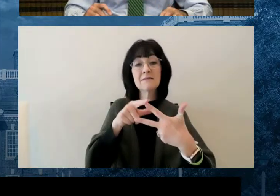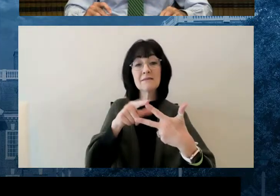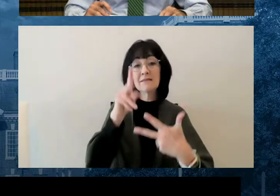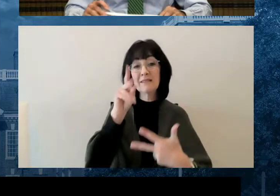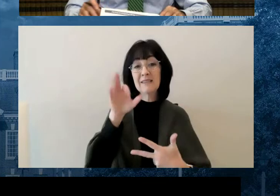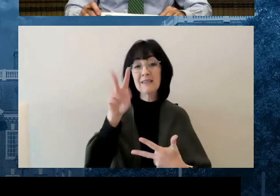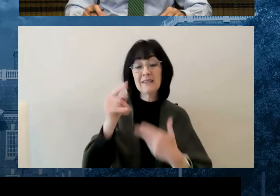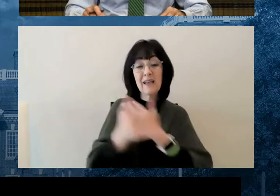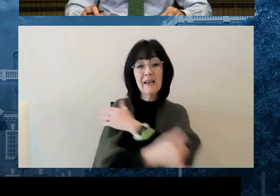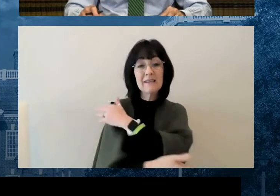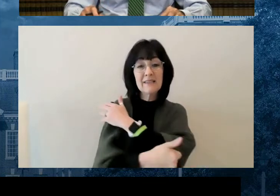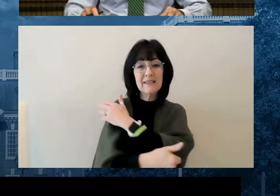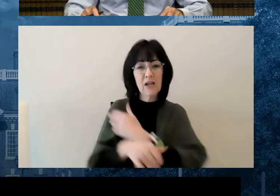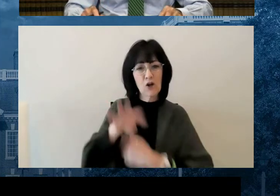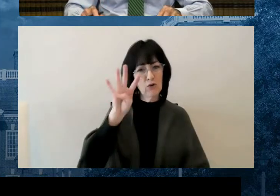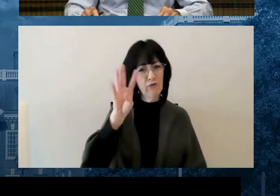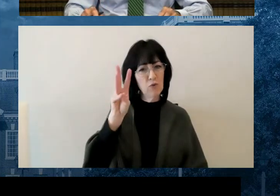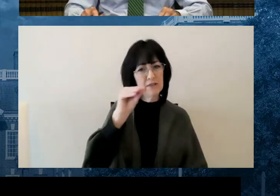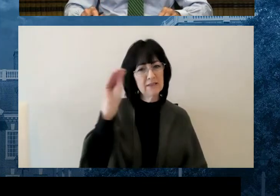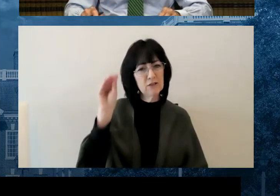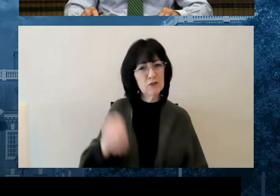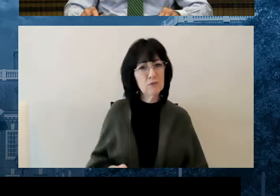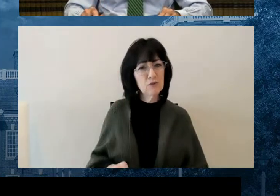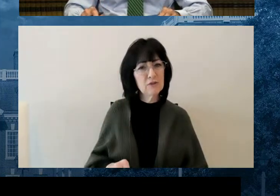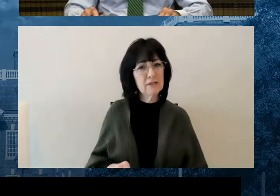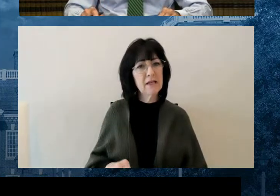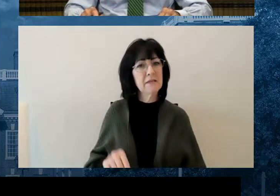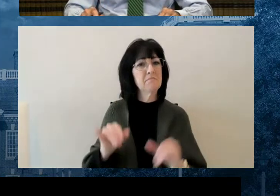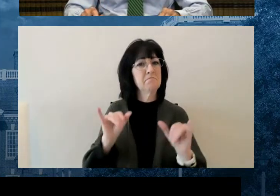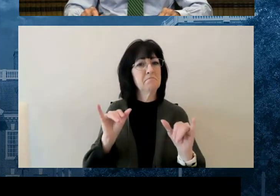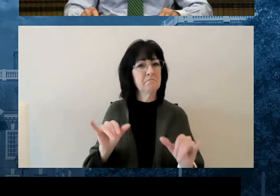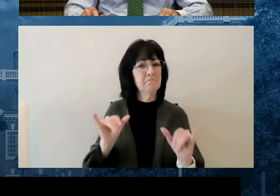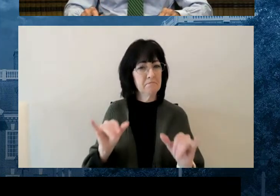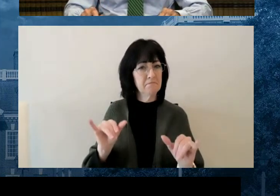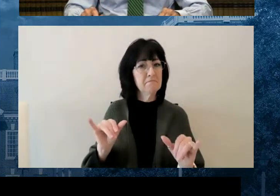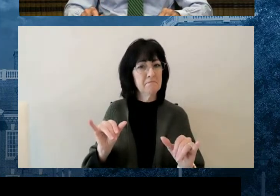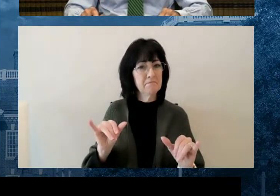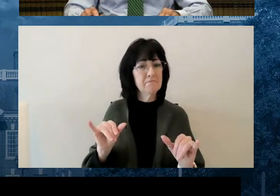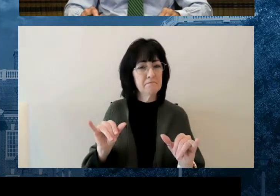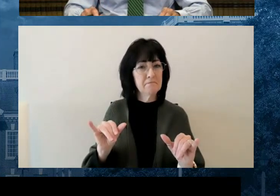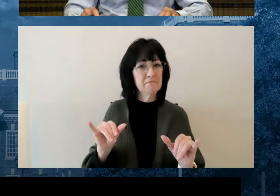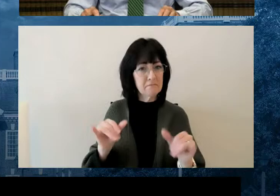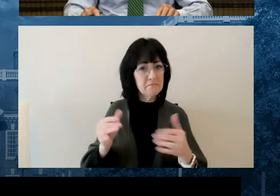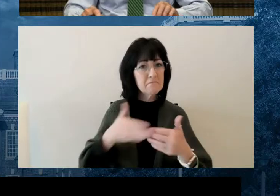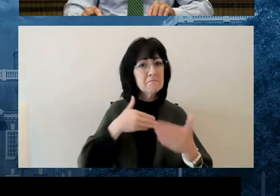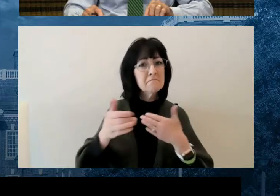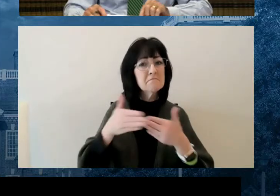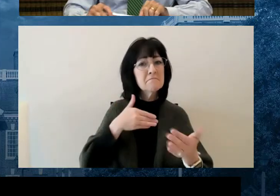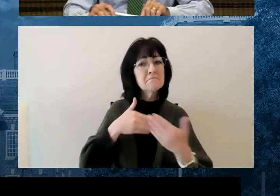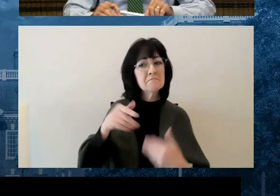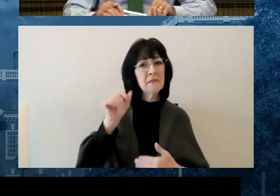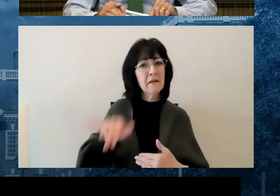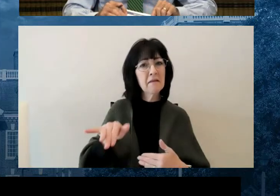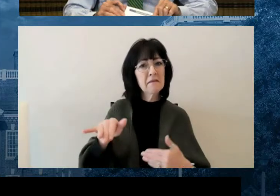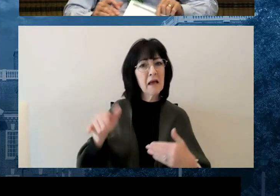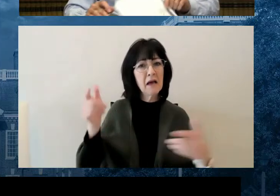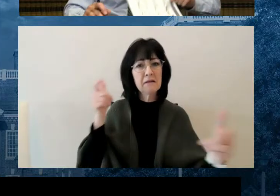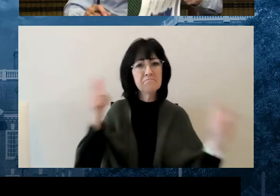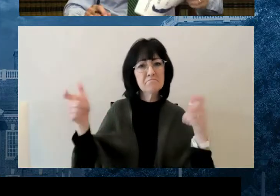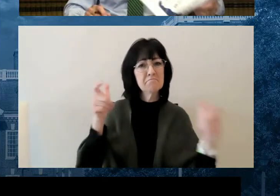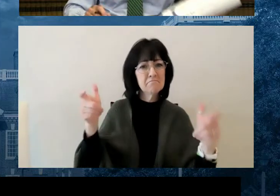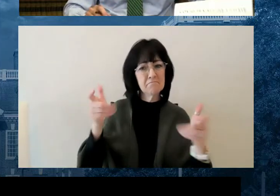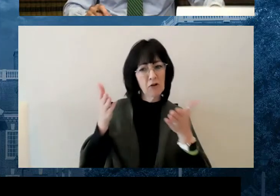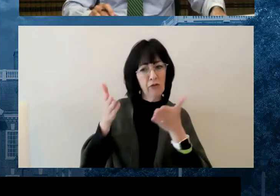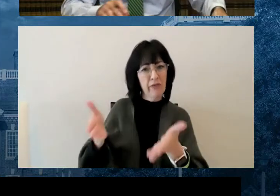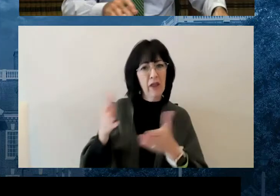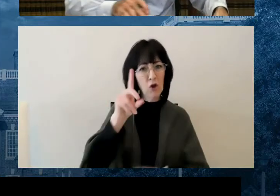46%. Notwithstanding the presence of that large vaccination clinic there at Dover Downs